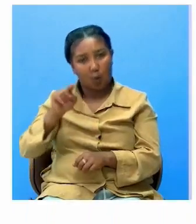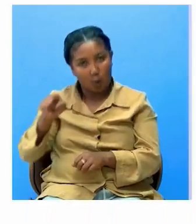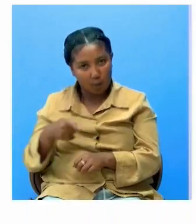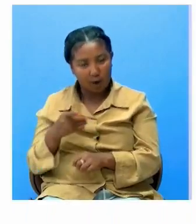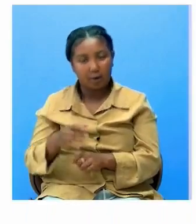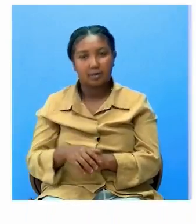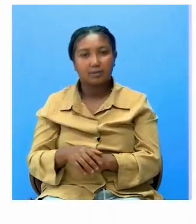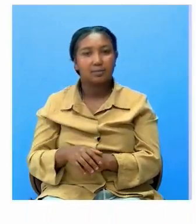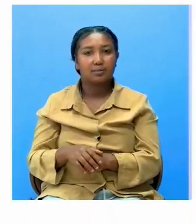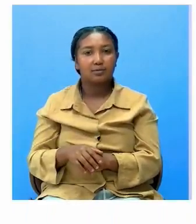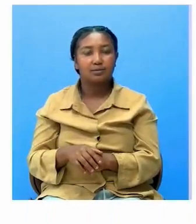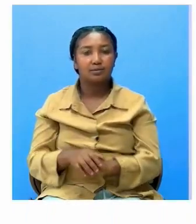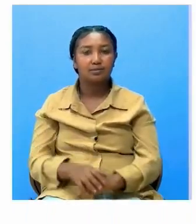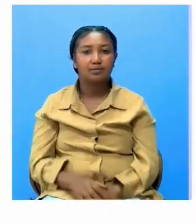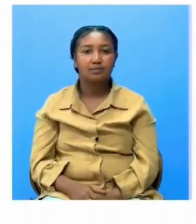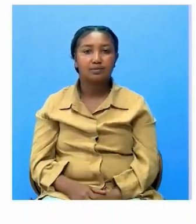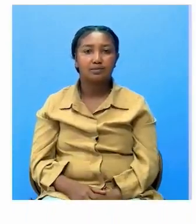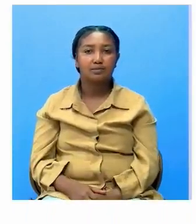comma,